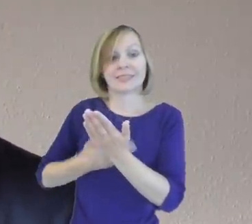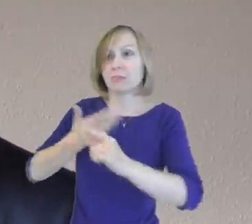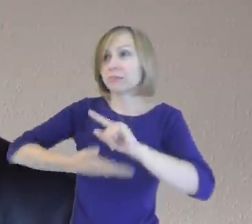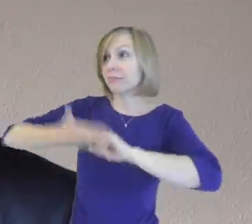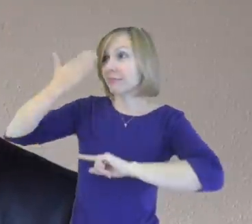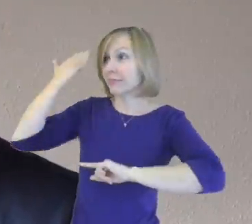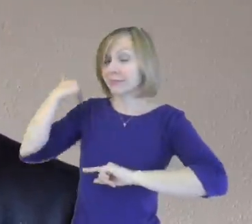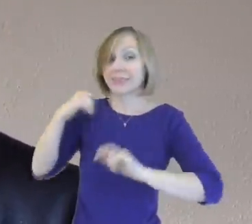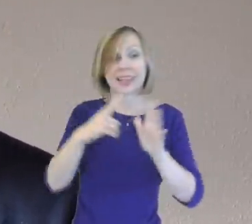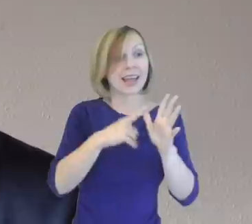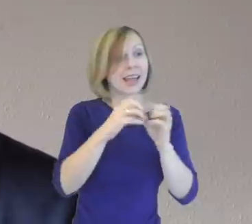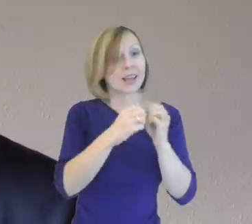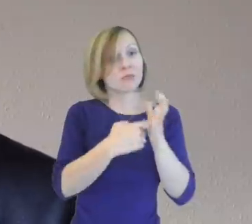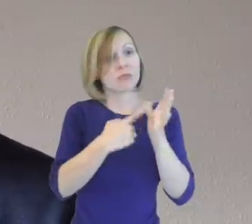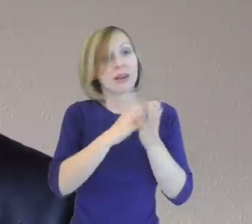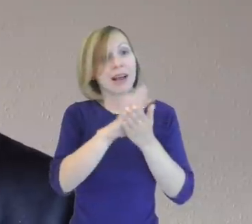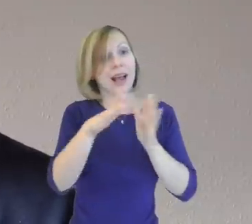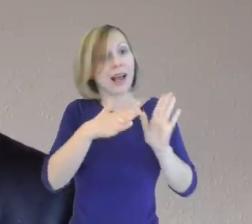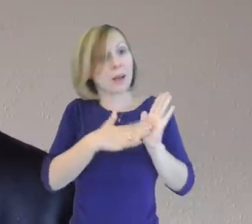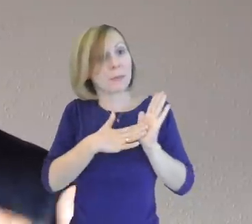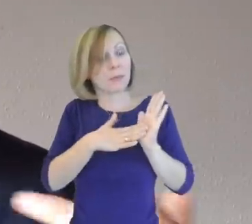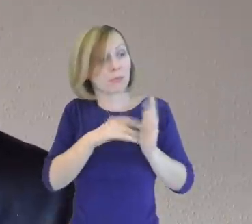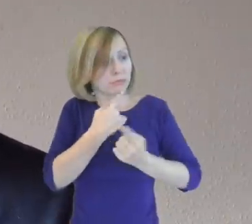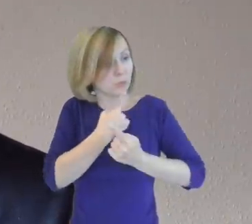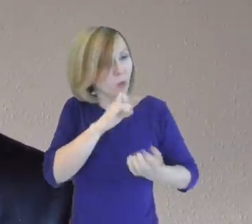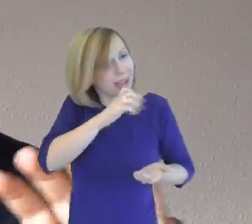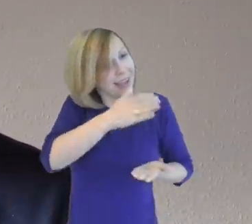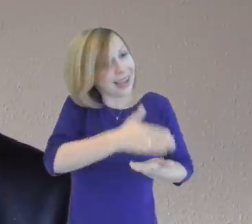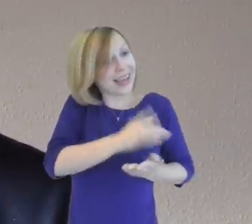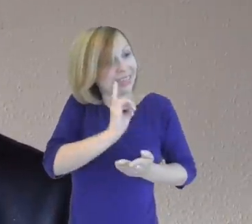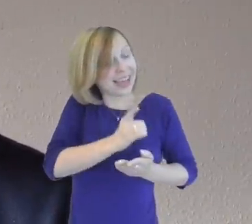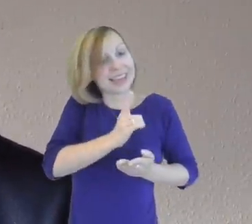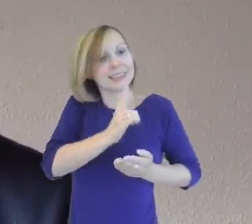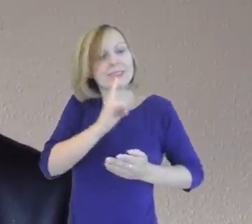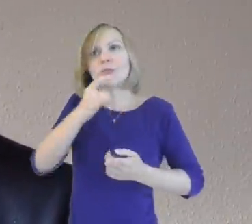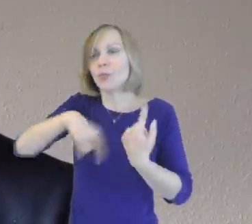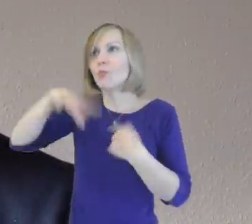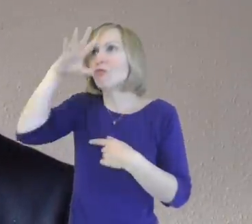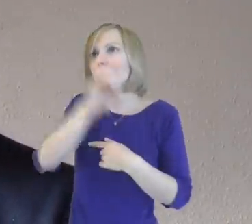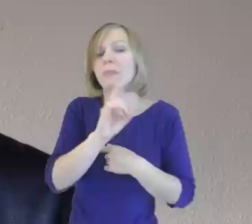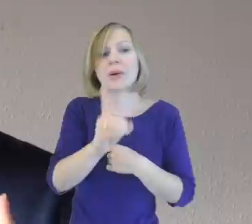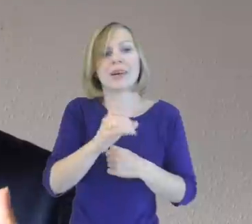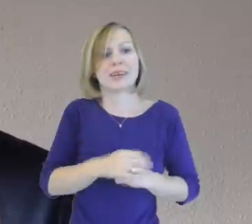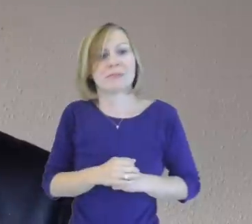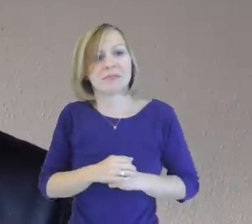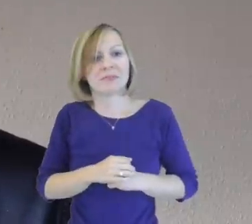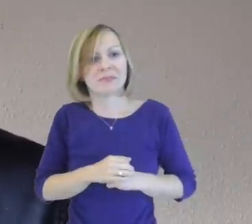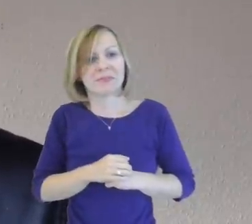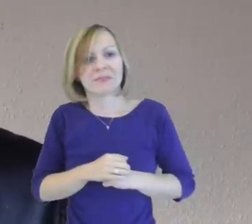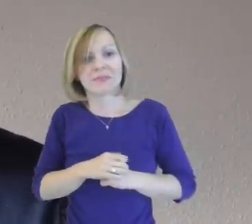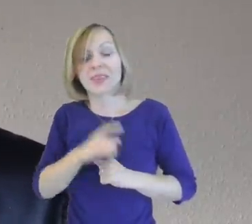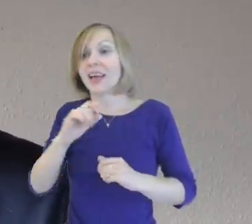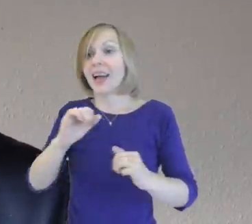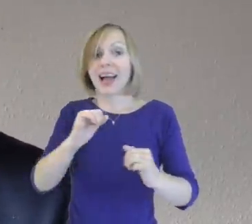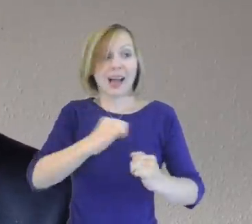father Abraham, that he would grant unto us that we, being delivered out of the hand of our enemies, might serve